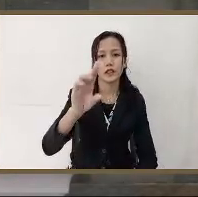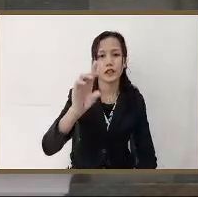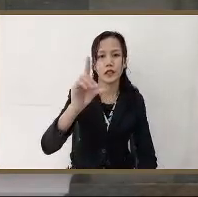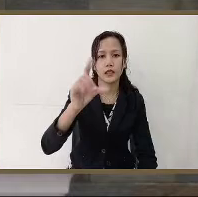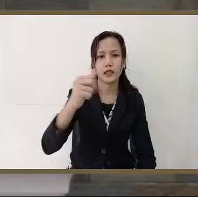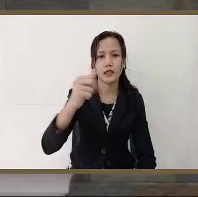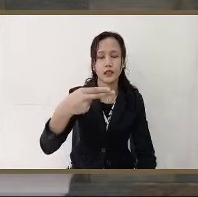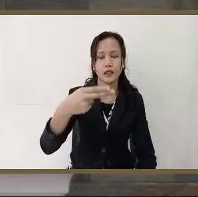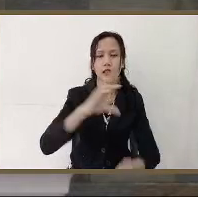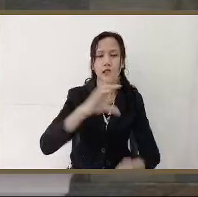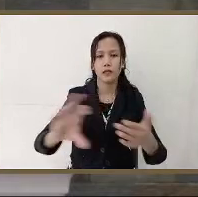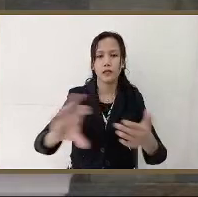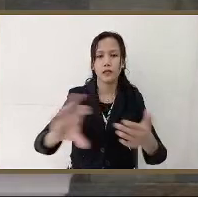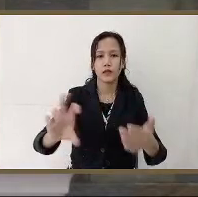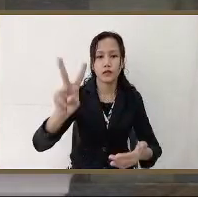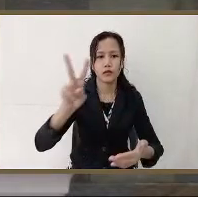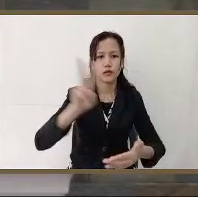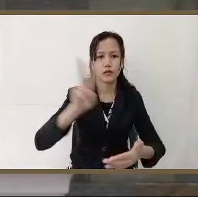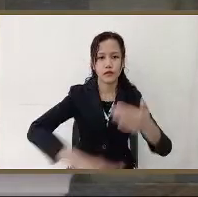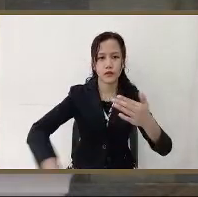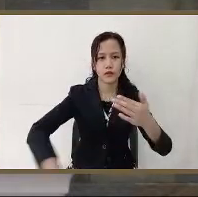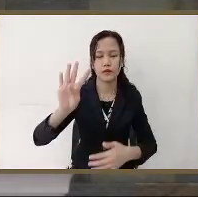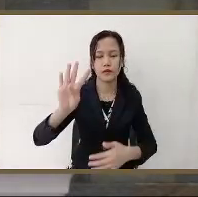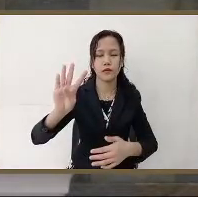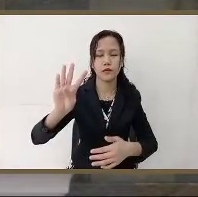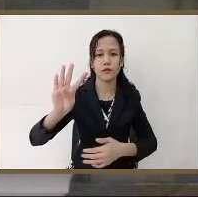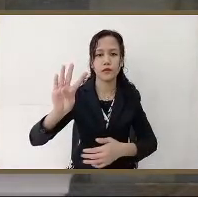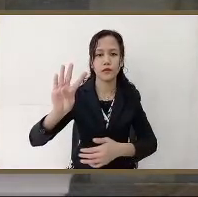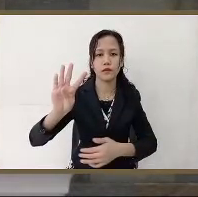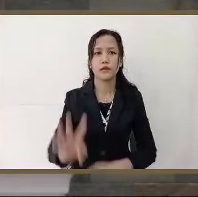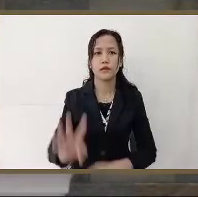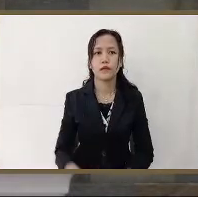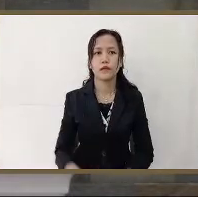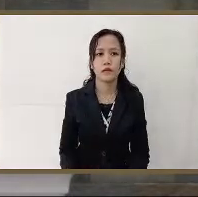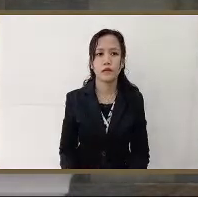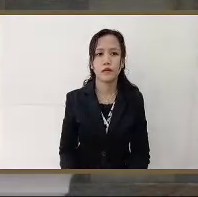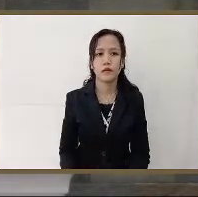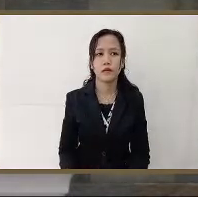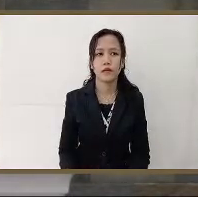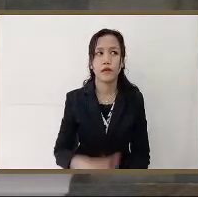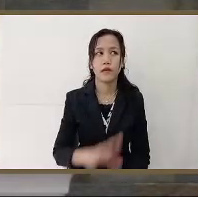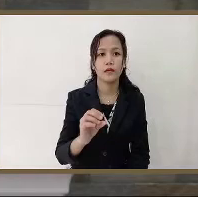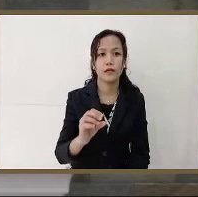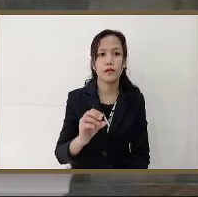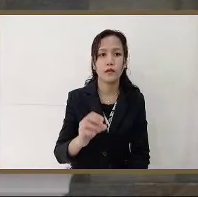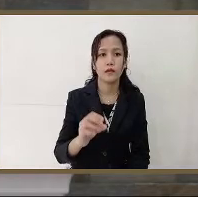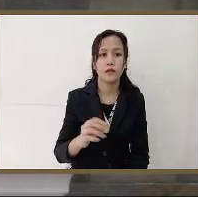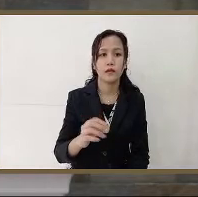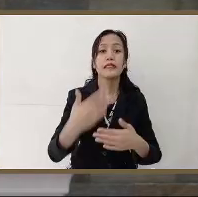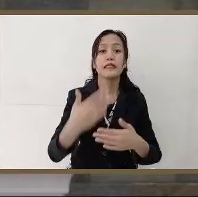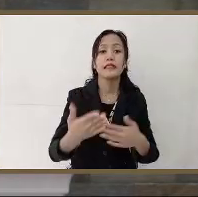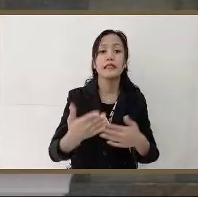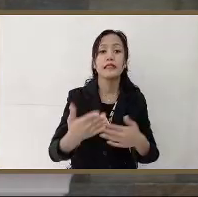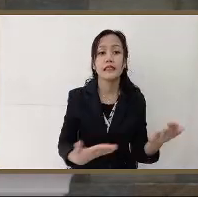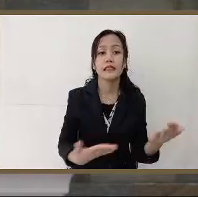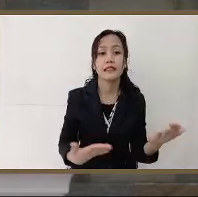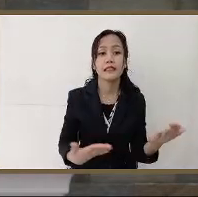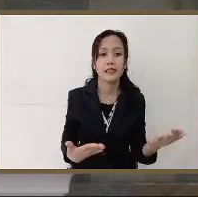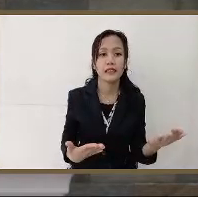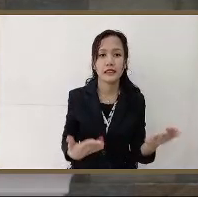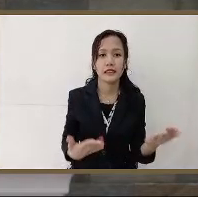4. Makikita po natin yan, chapter 2, verse number 4. And the next thing na pangyayari po is that laban na